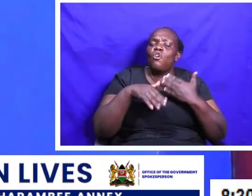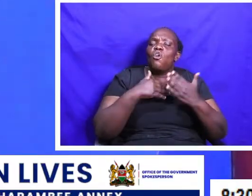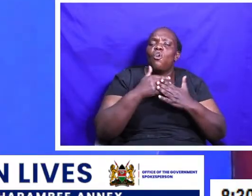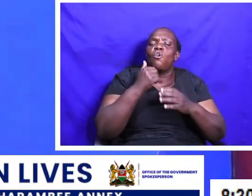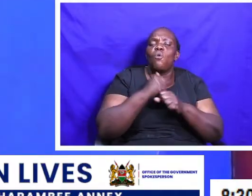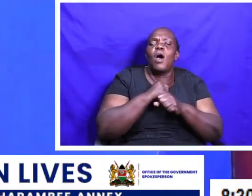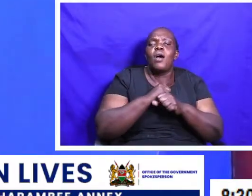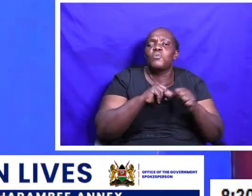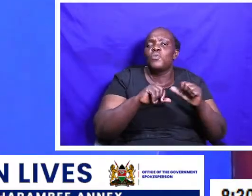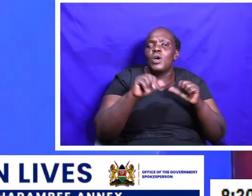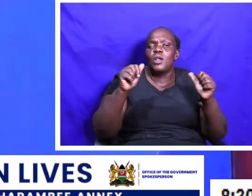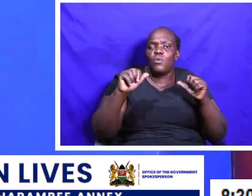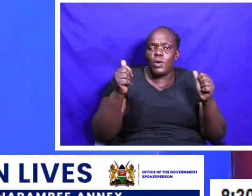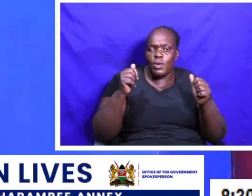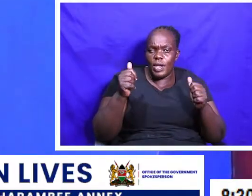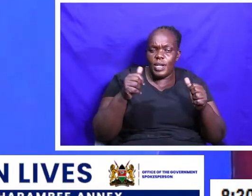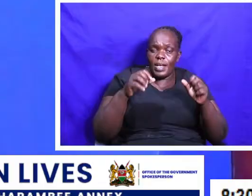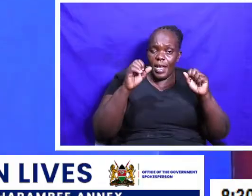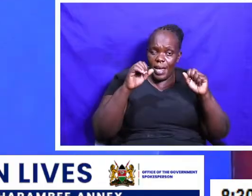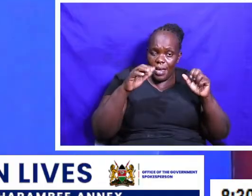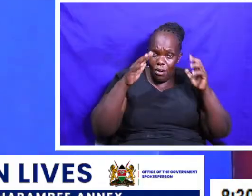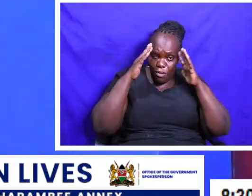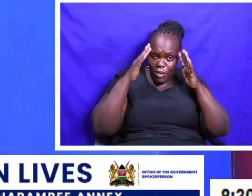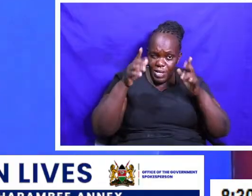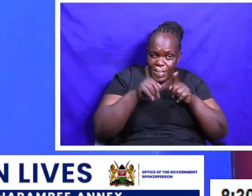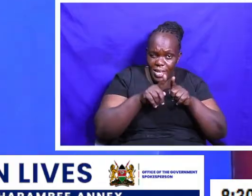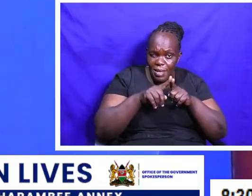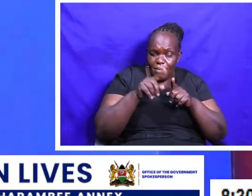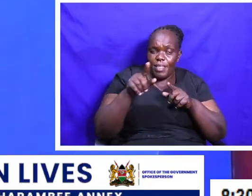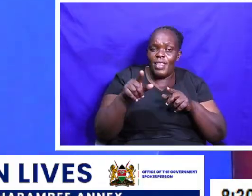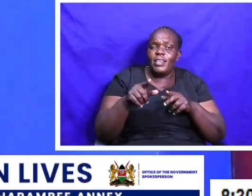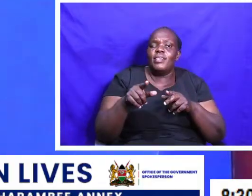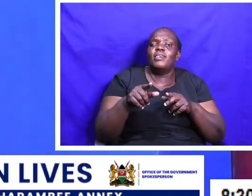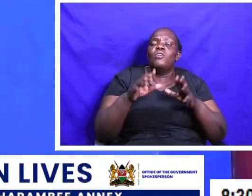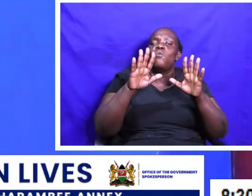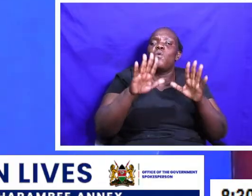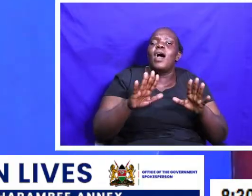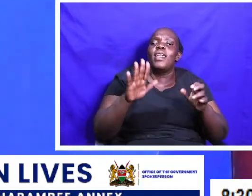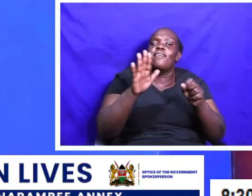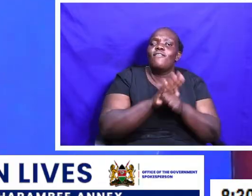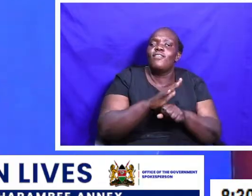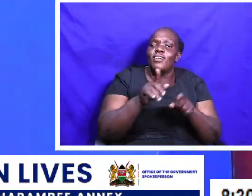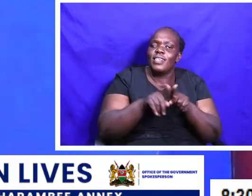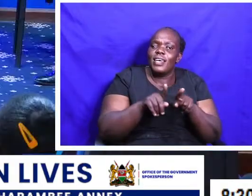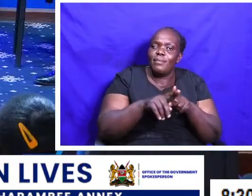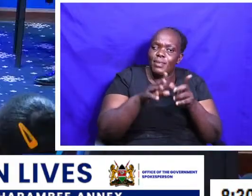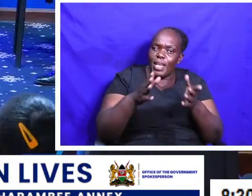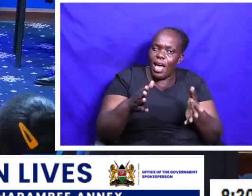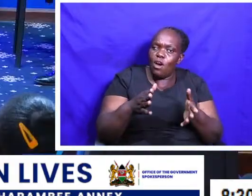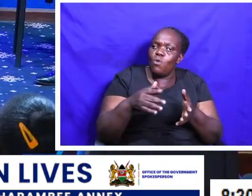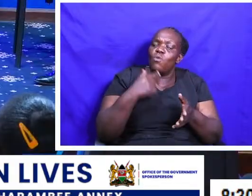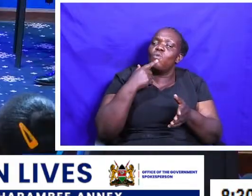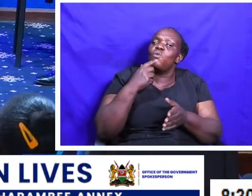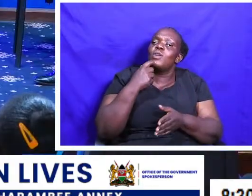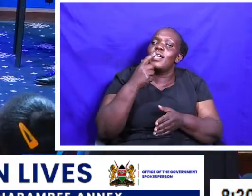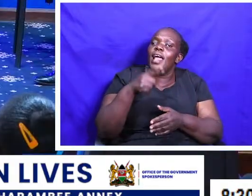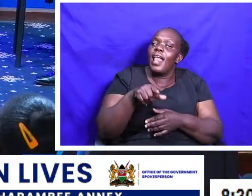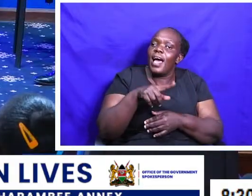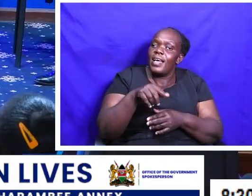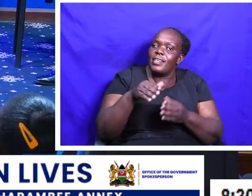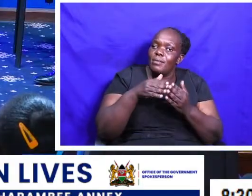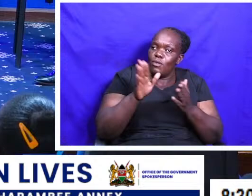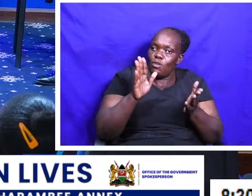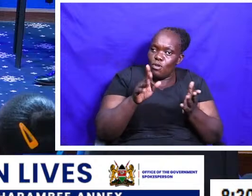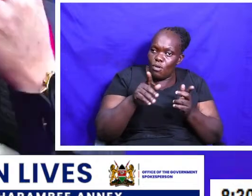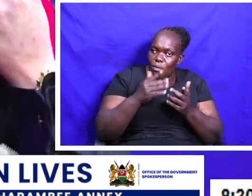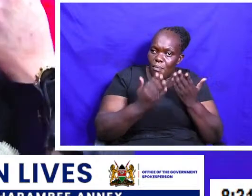working. And you can make a neat living from it. Wonderful. So I think he's here. He's going to tell us. He's going to tell